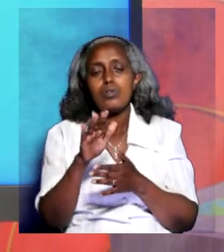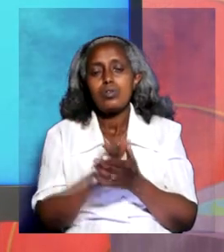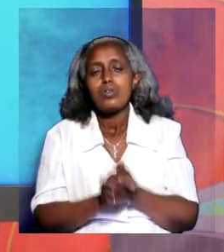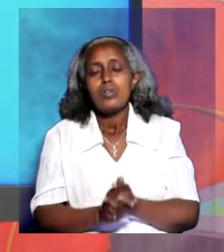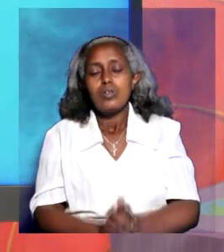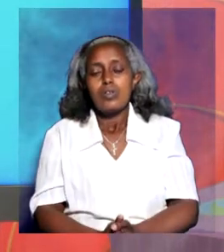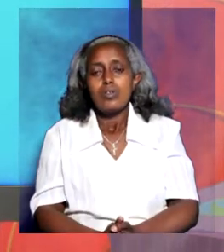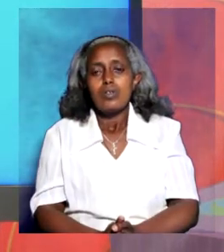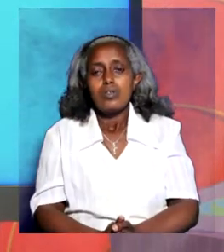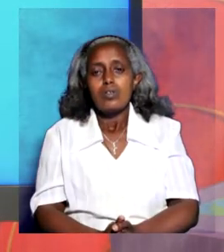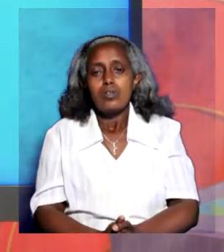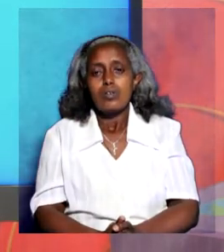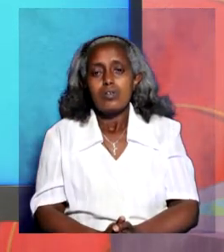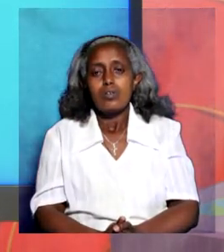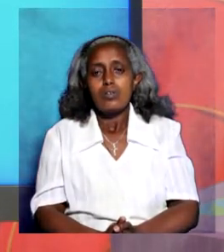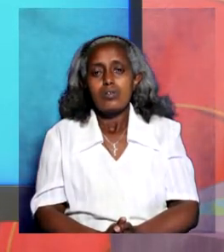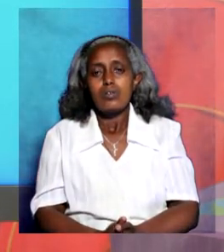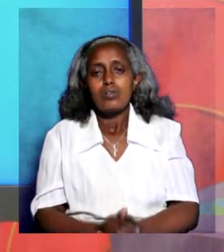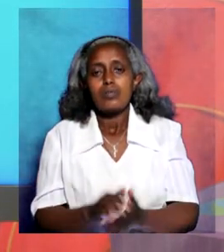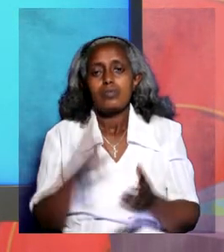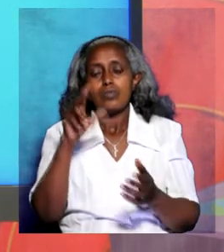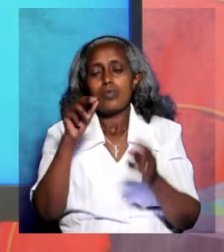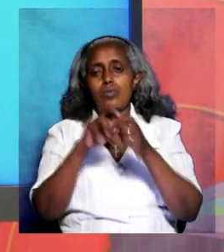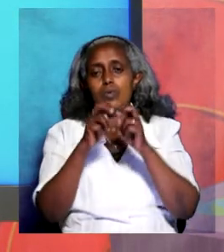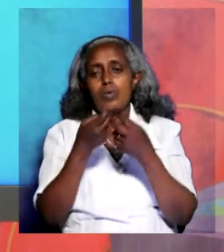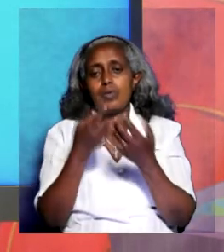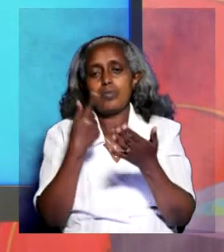problem. So